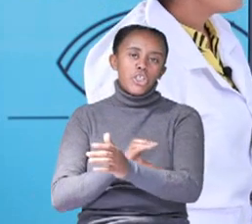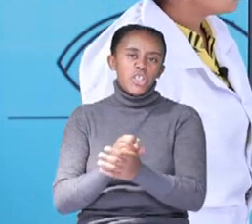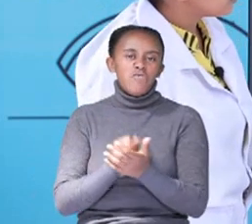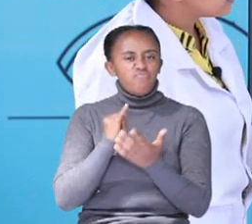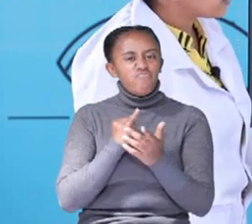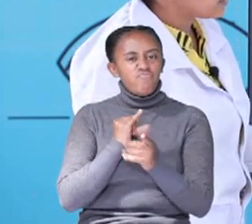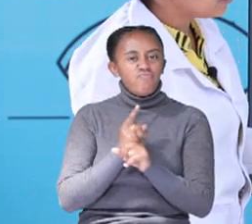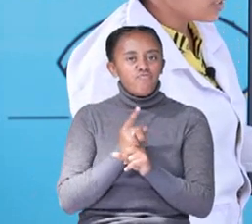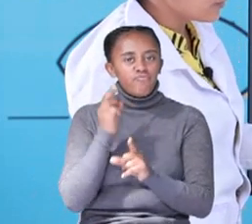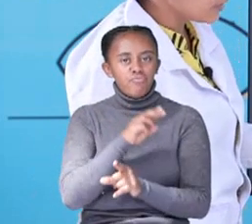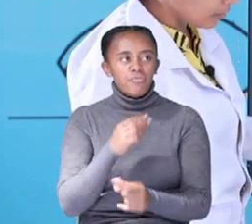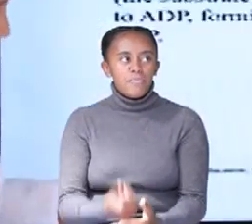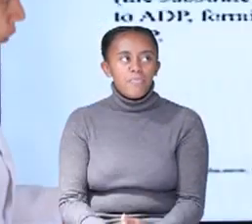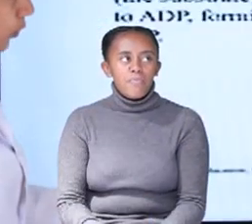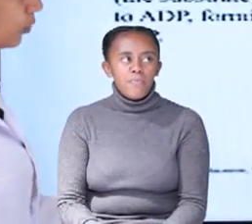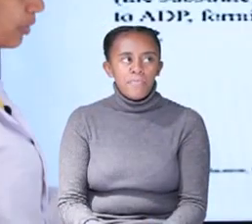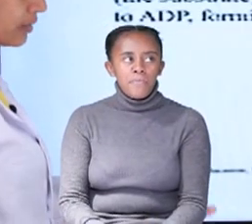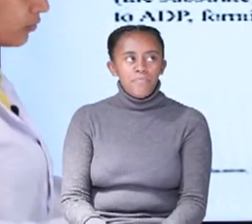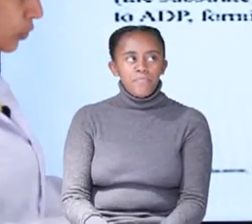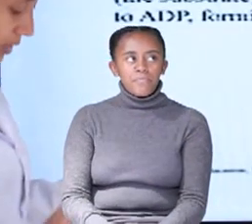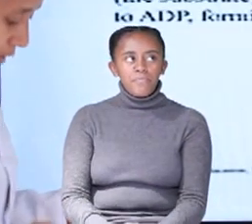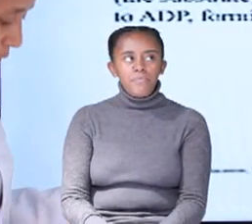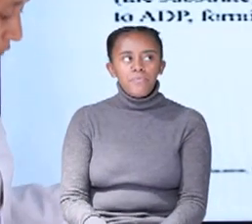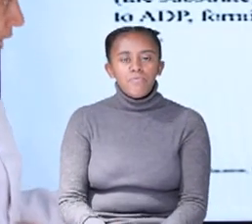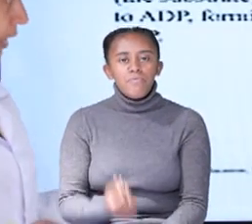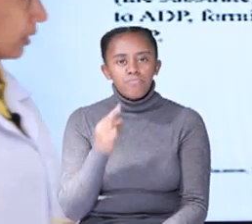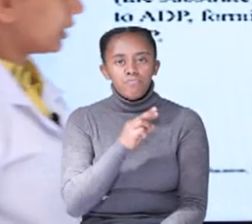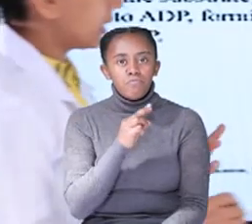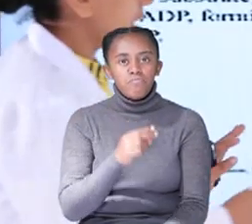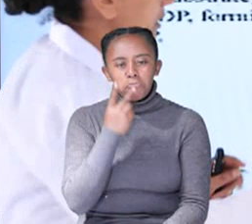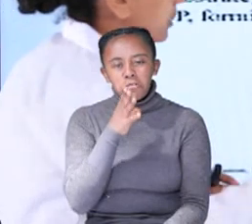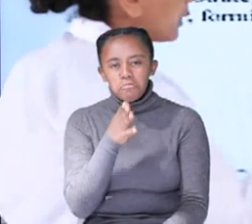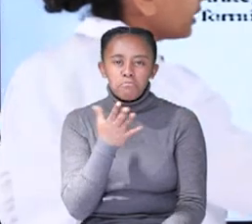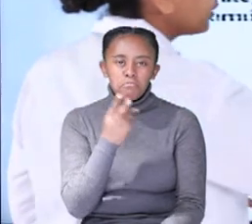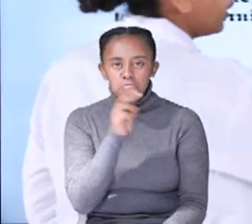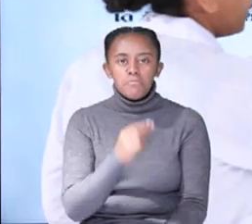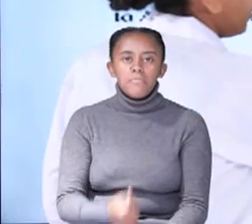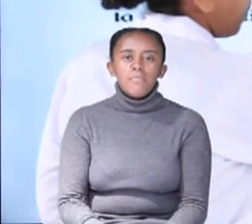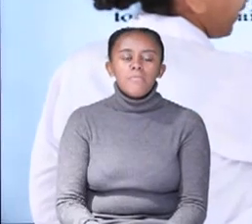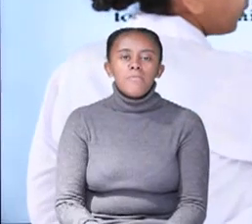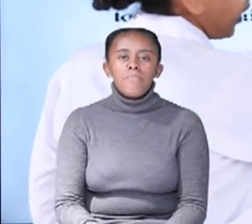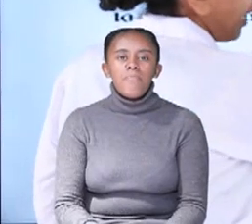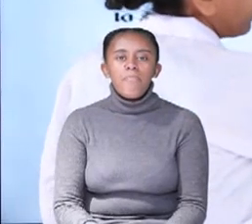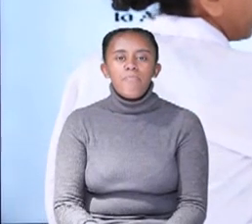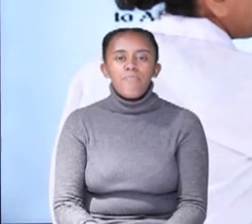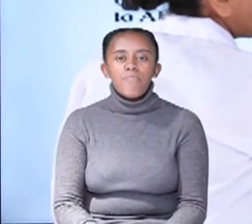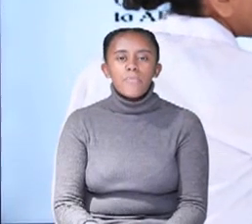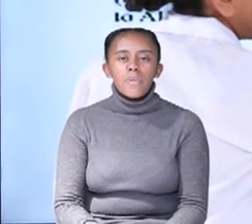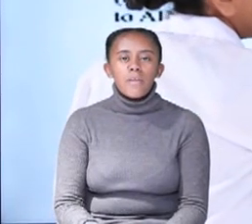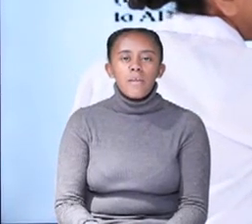sure the diagram is visible for you, but for the sake of understanding, here we